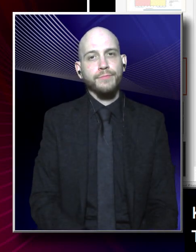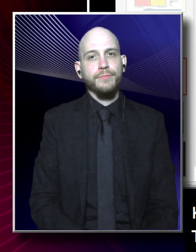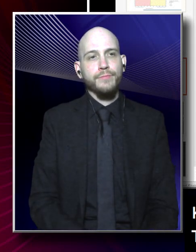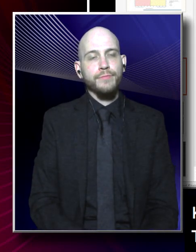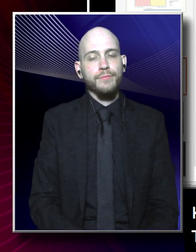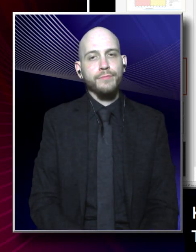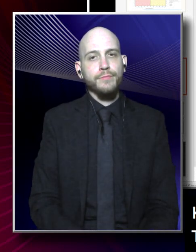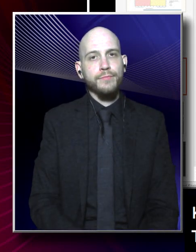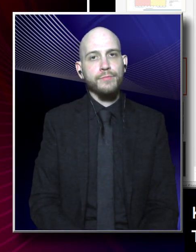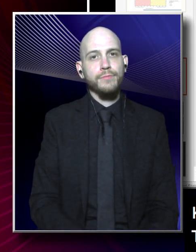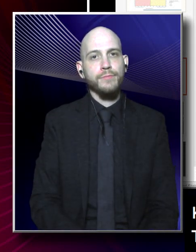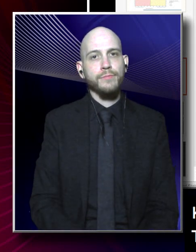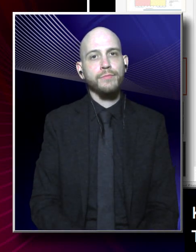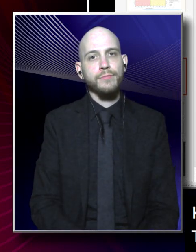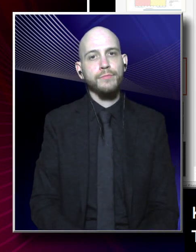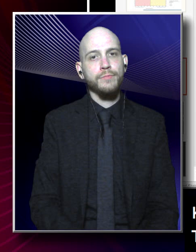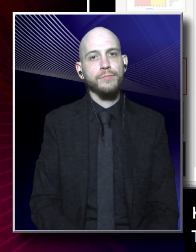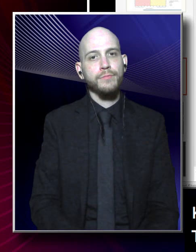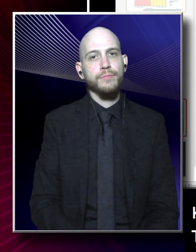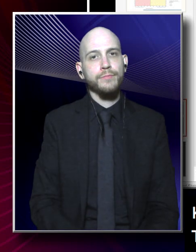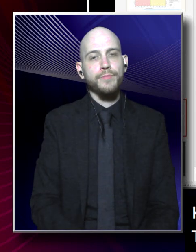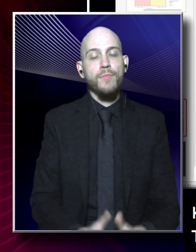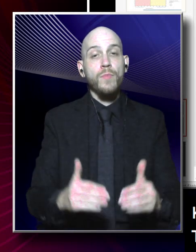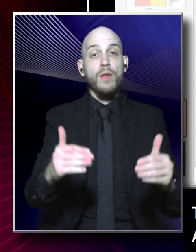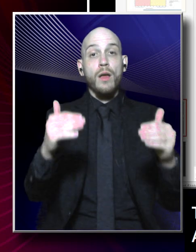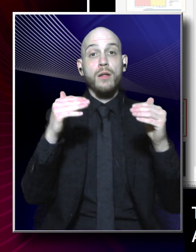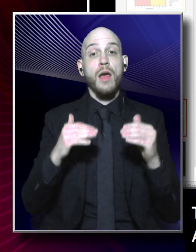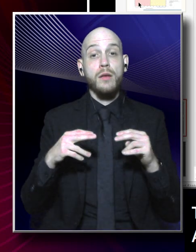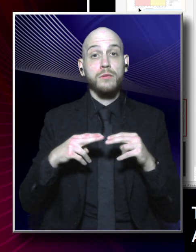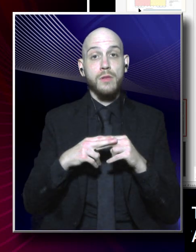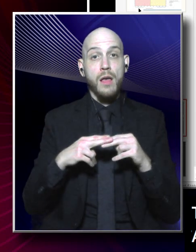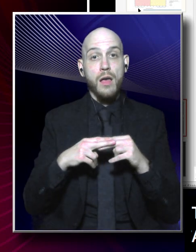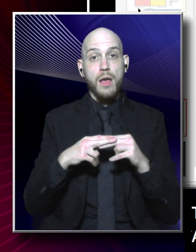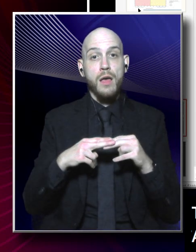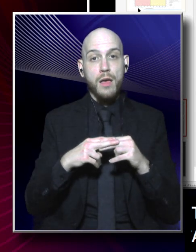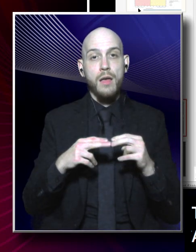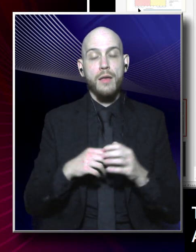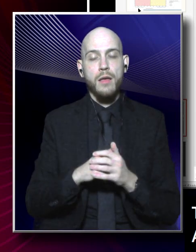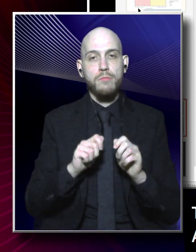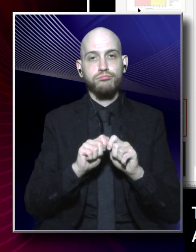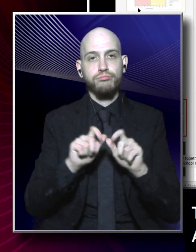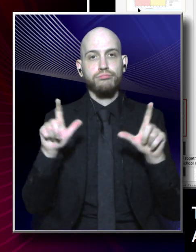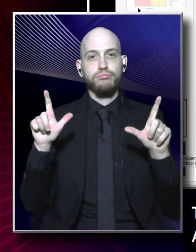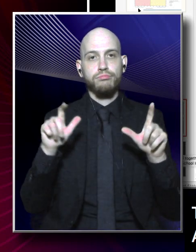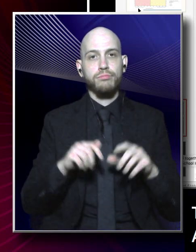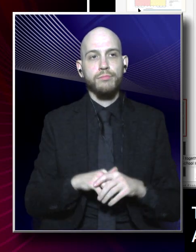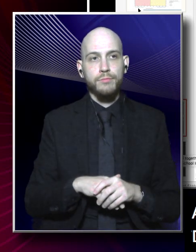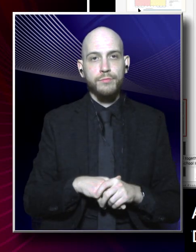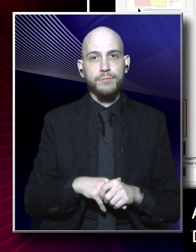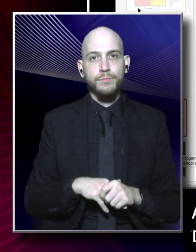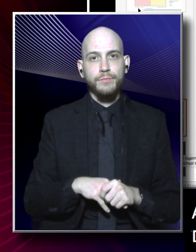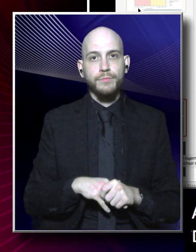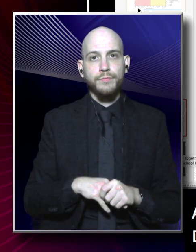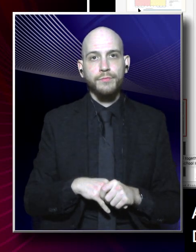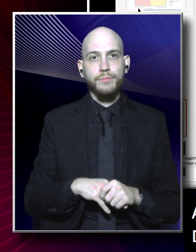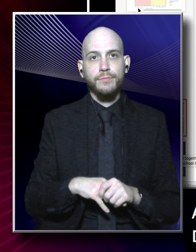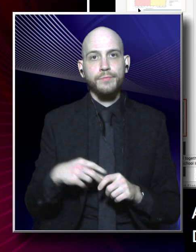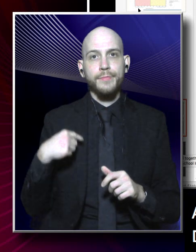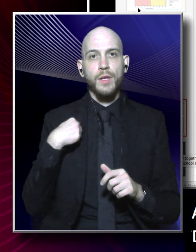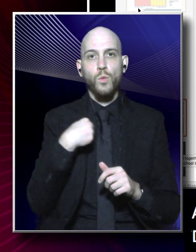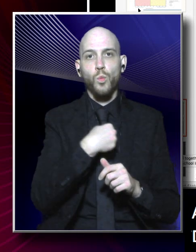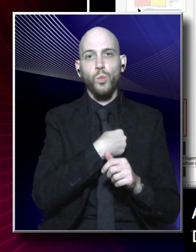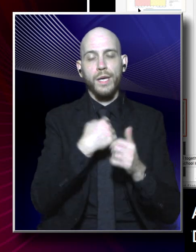And if you want to turn to the next slide, what we've done this year is we're identifying what we call our